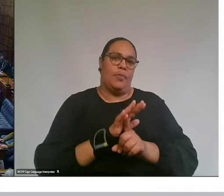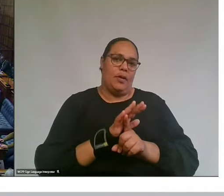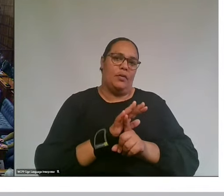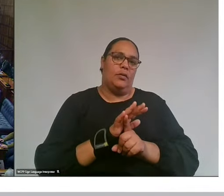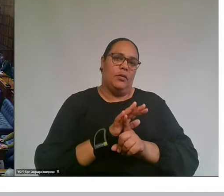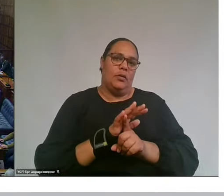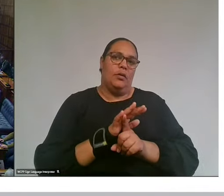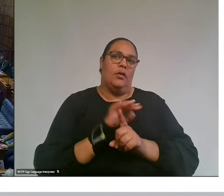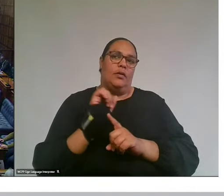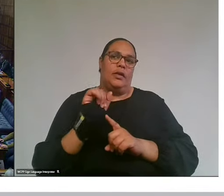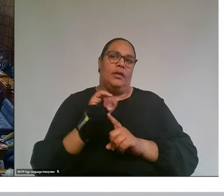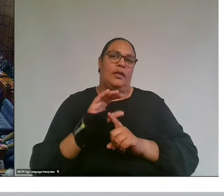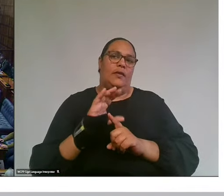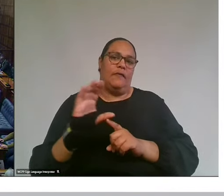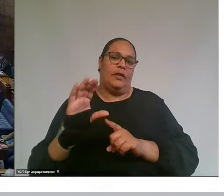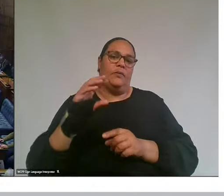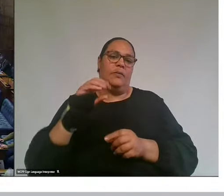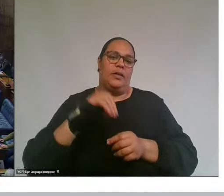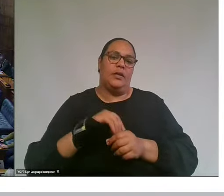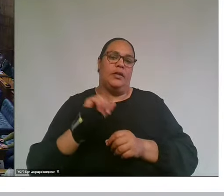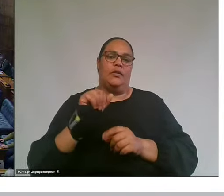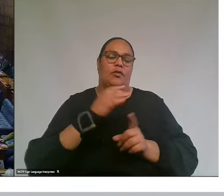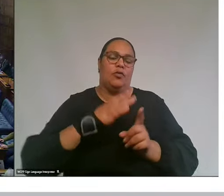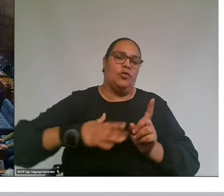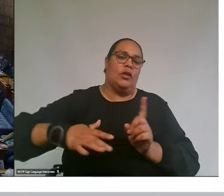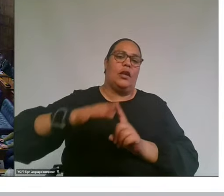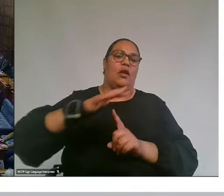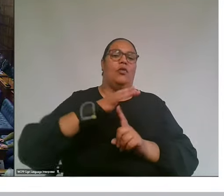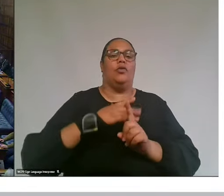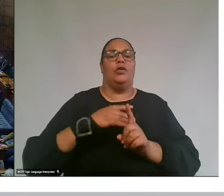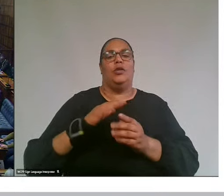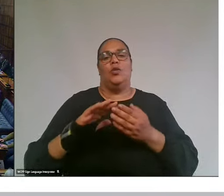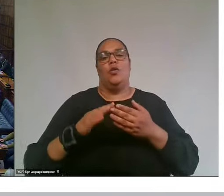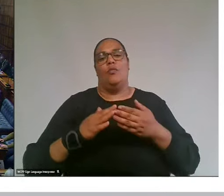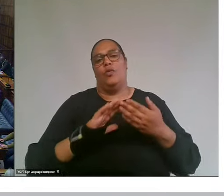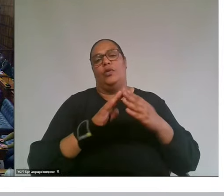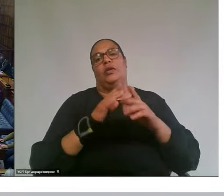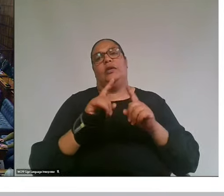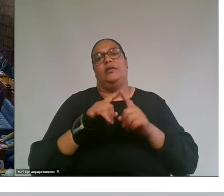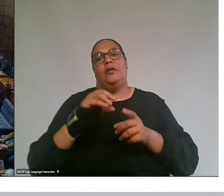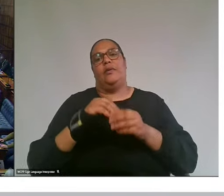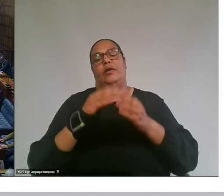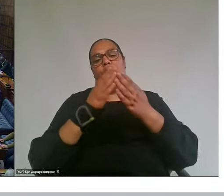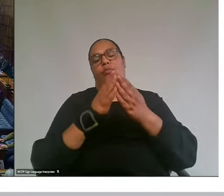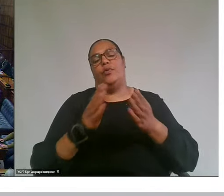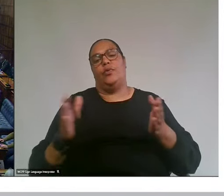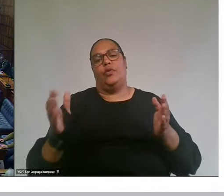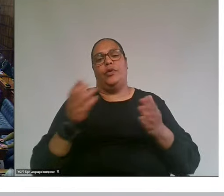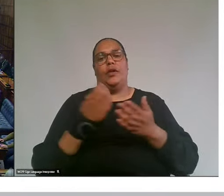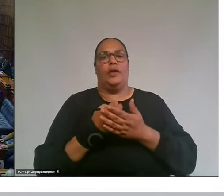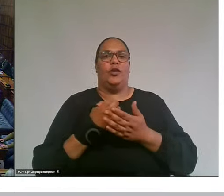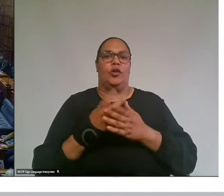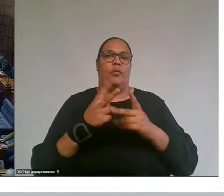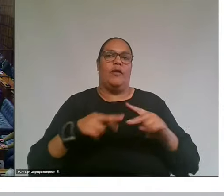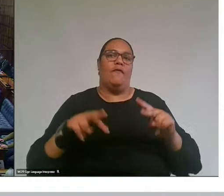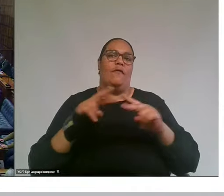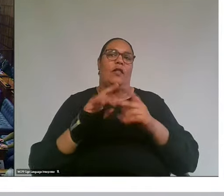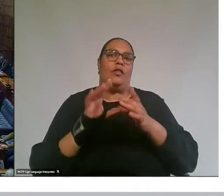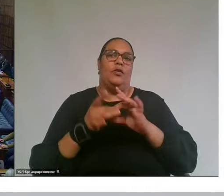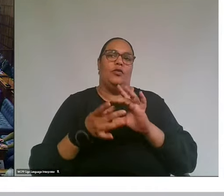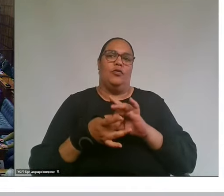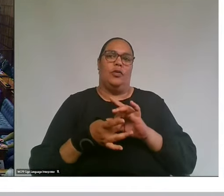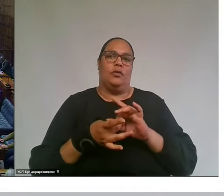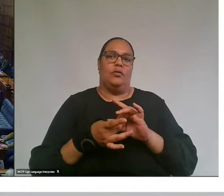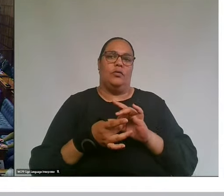of of that investment into the surrounding community and into the broader economic value chain and that's an